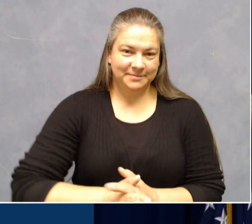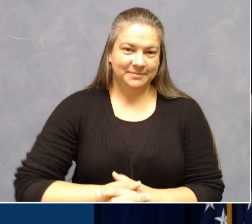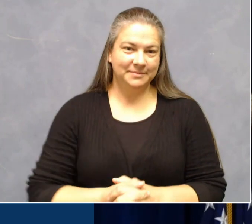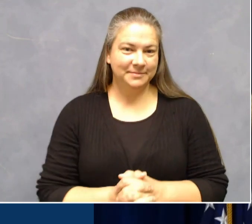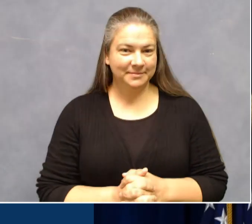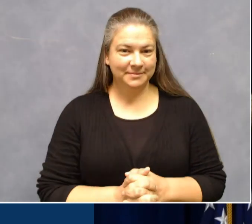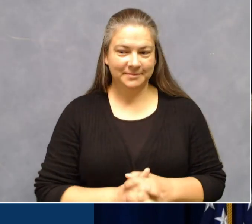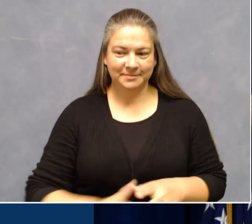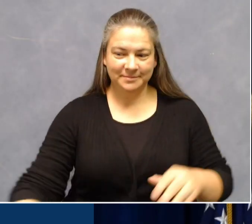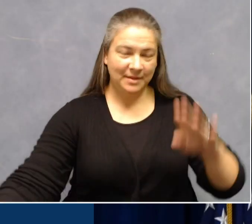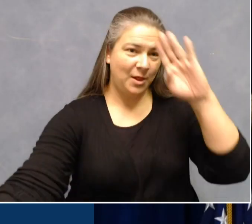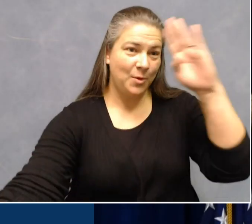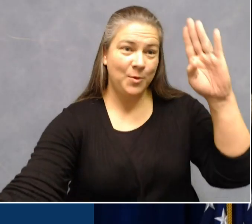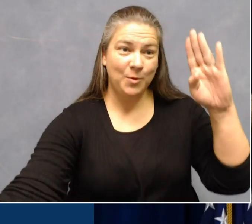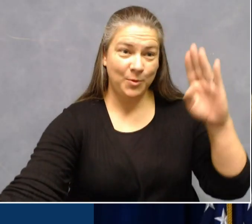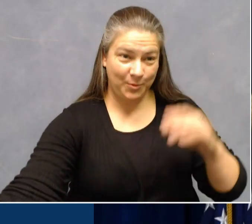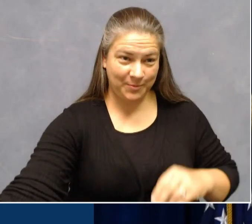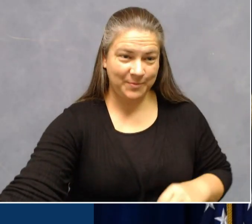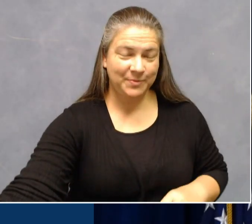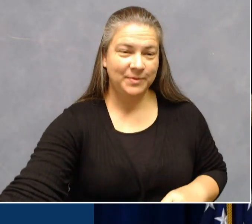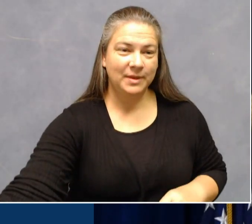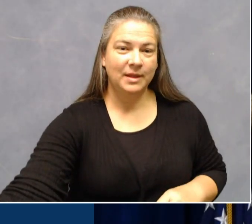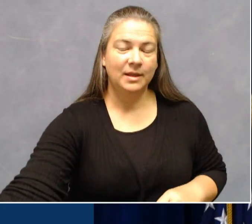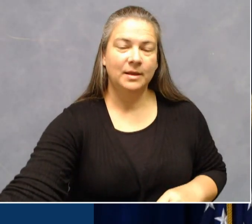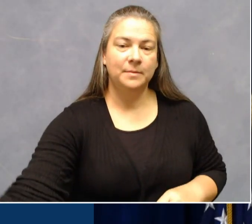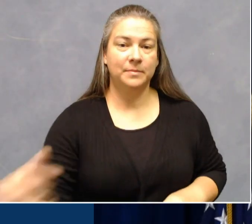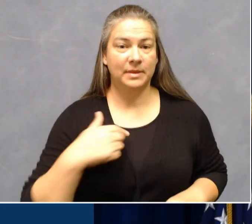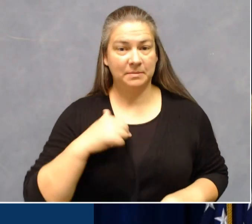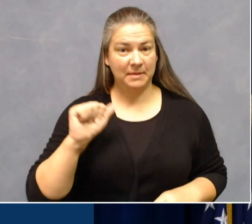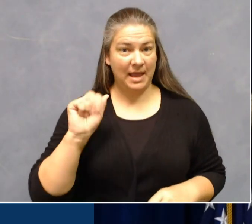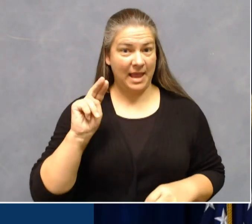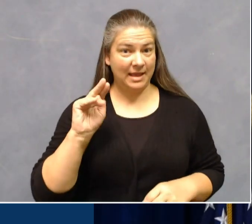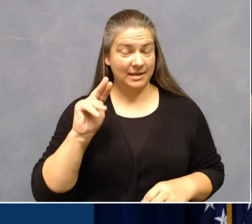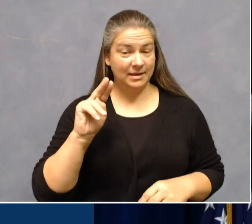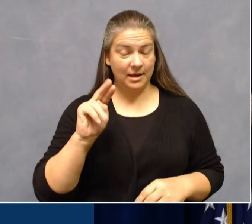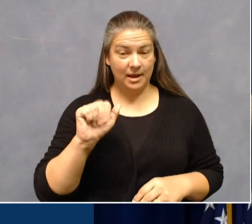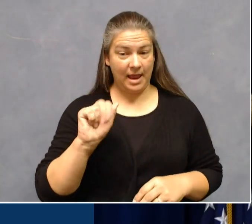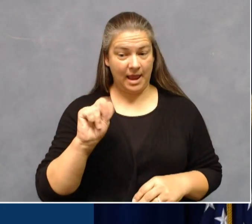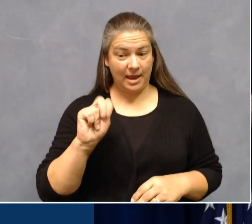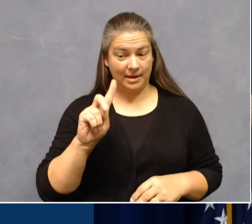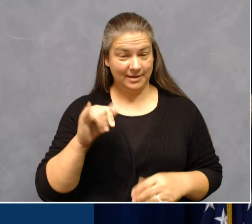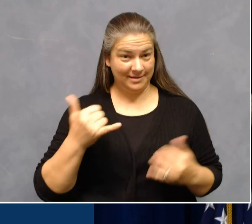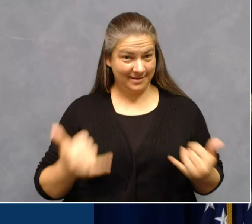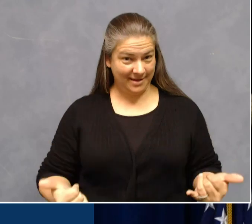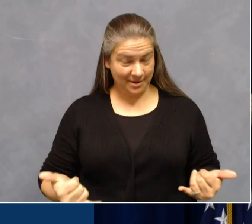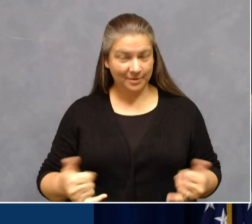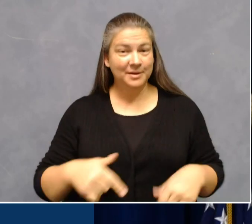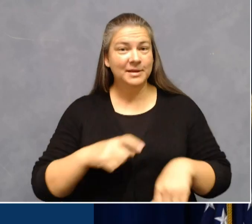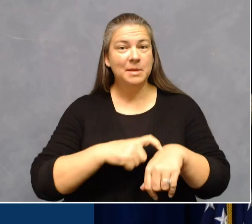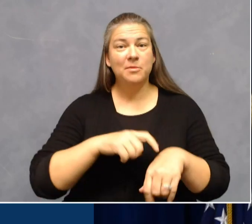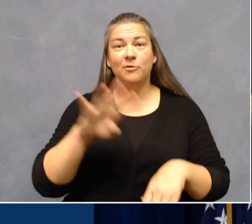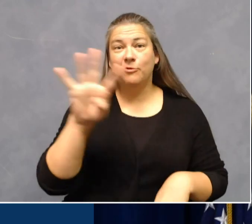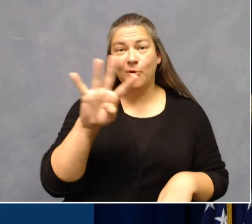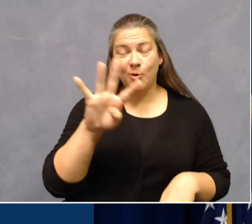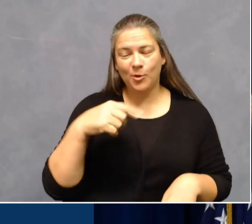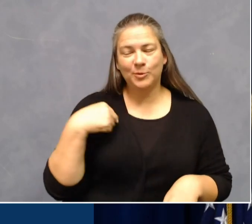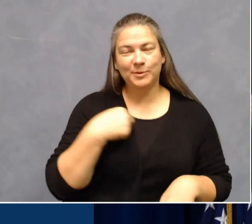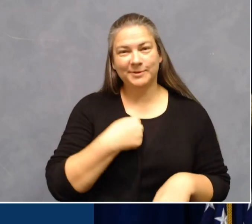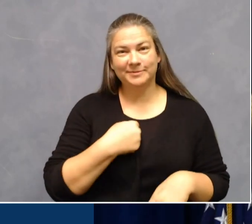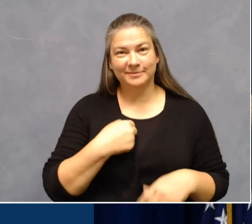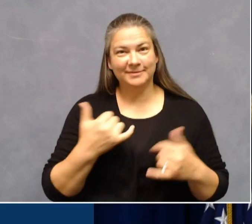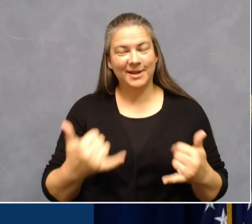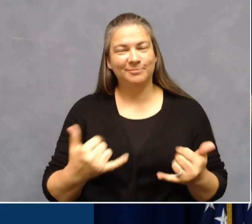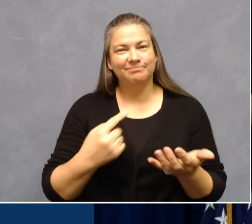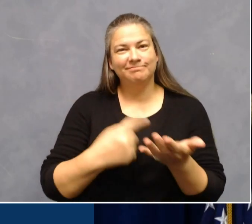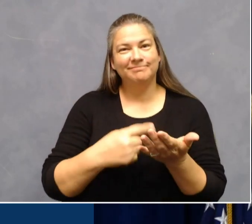Hi, everybody. It's Andy. It's 4 o'clock. That's the time we come together Monday through Thursday to remember